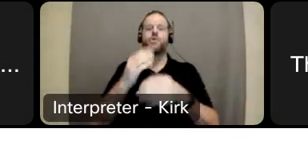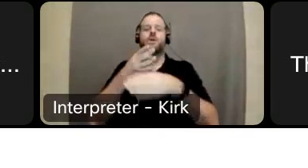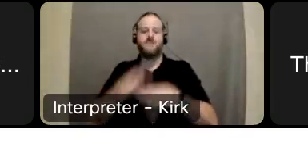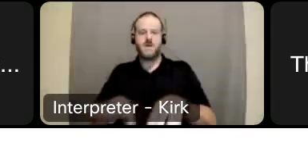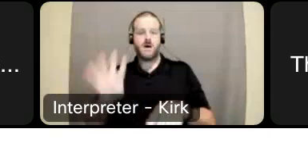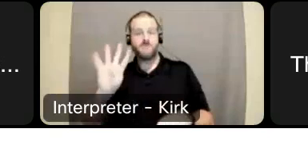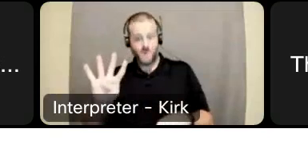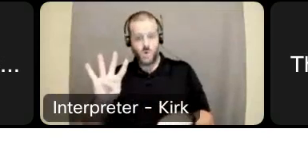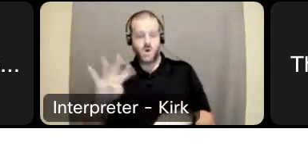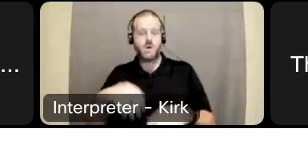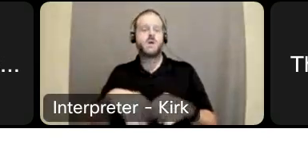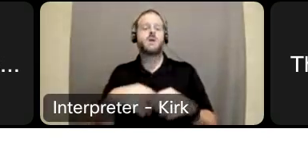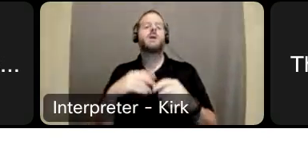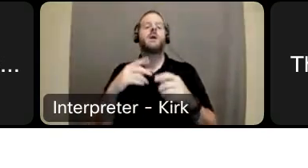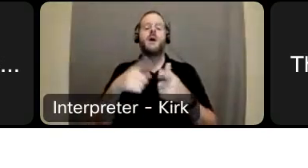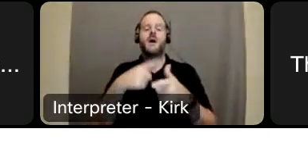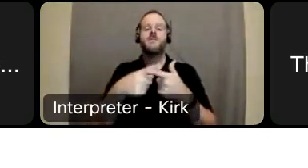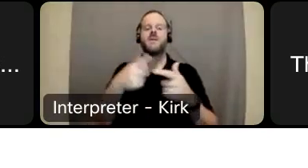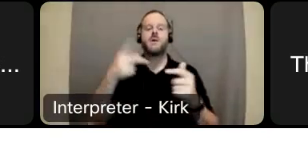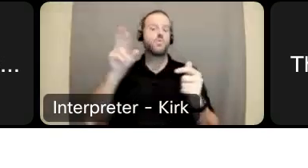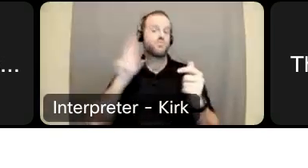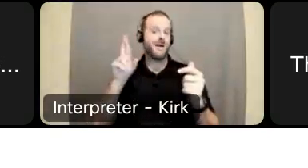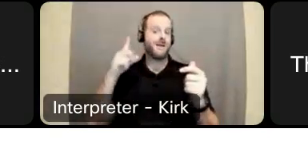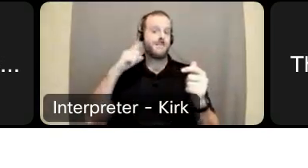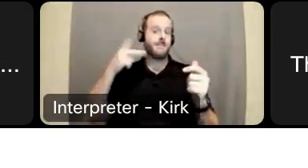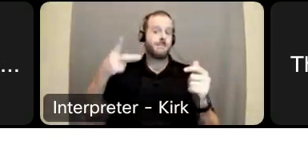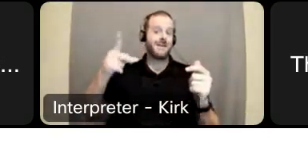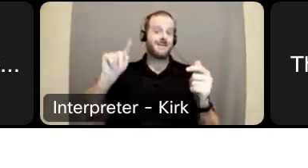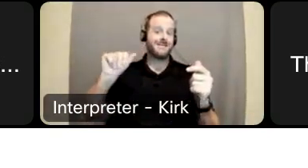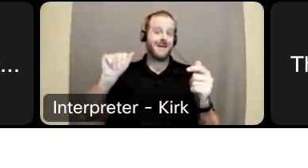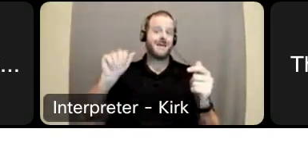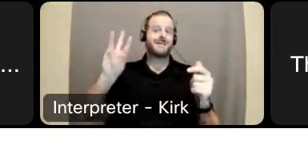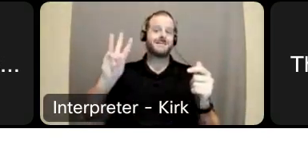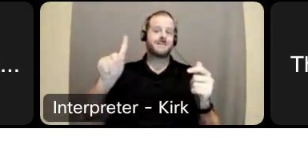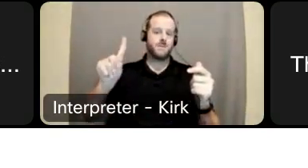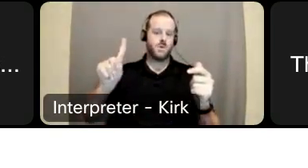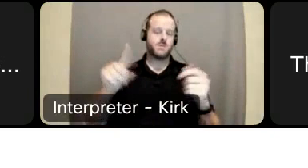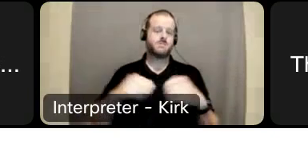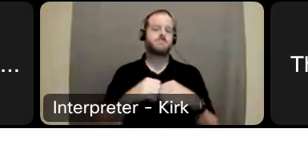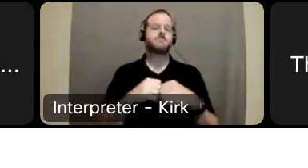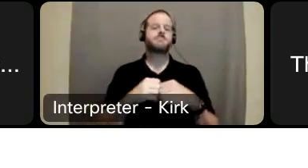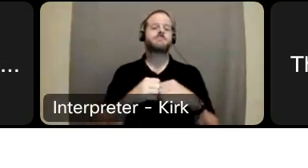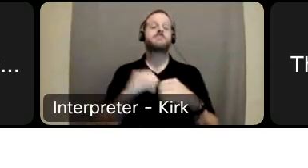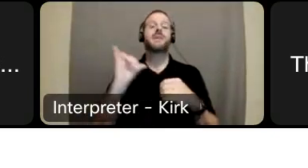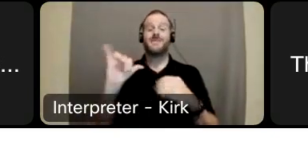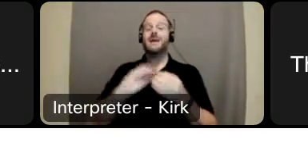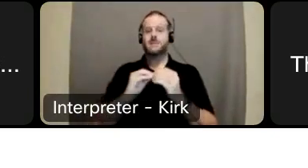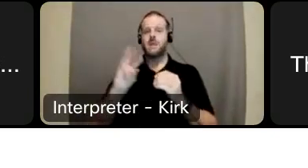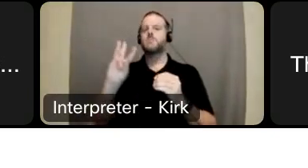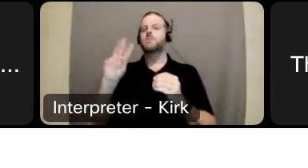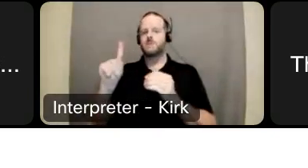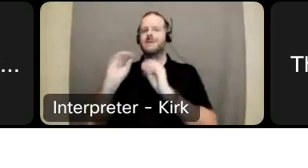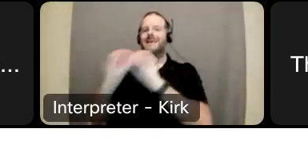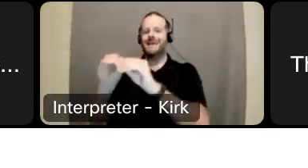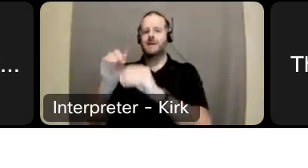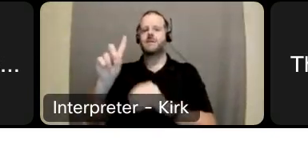4 frequencies, and we get a right side pure tone average of 61. And that's the number that you'll report in the